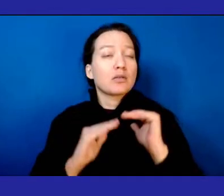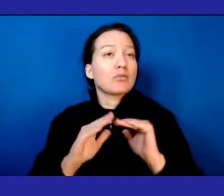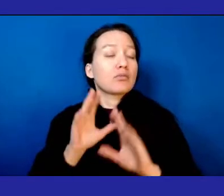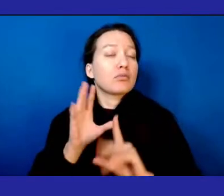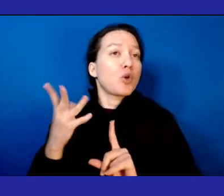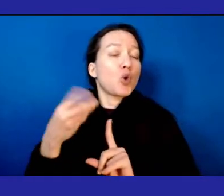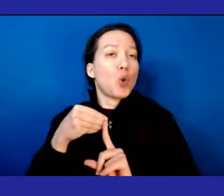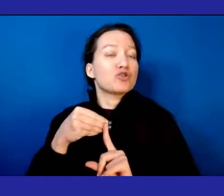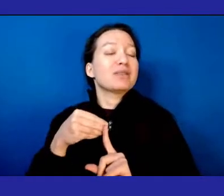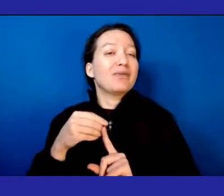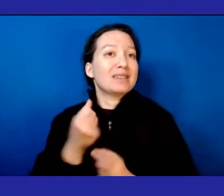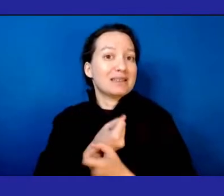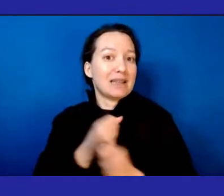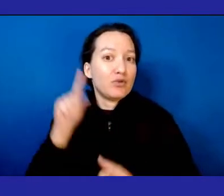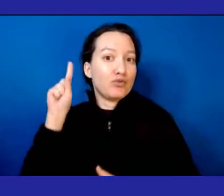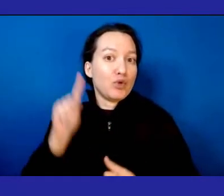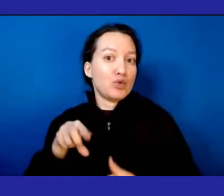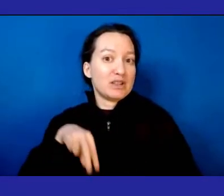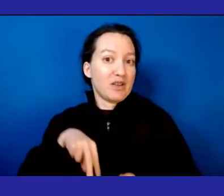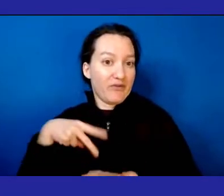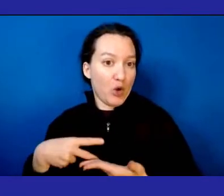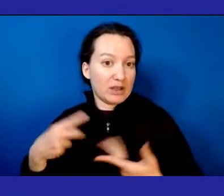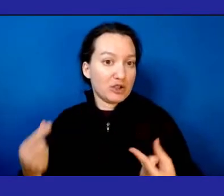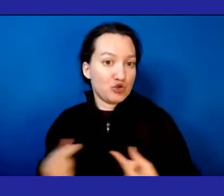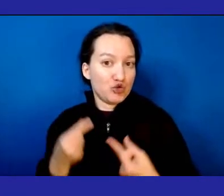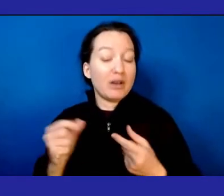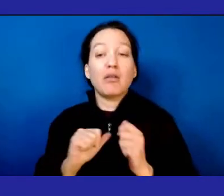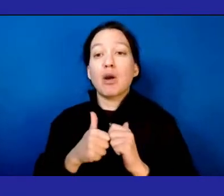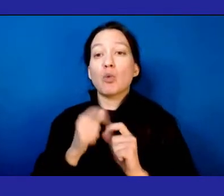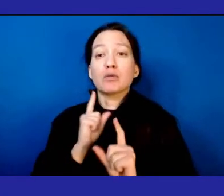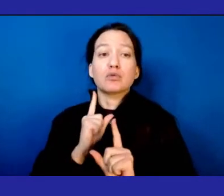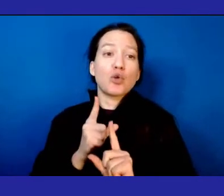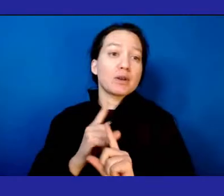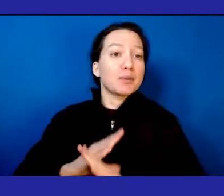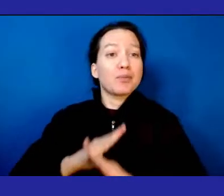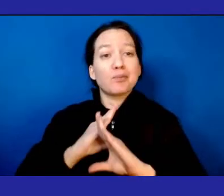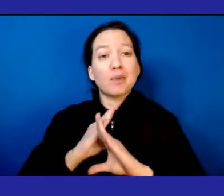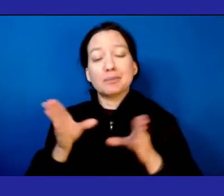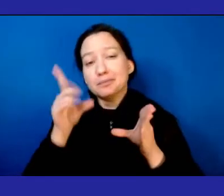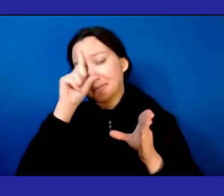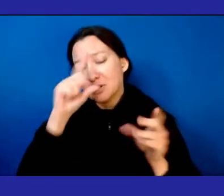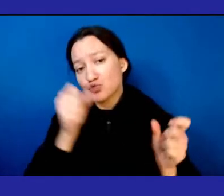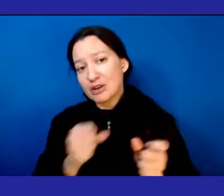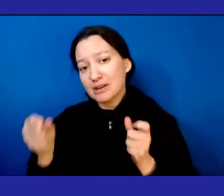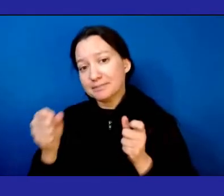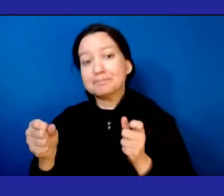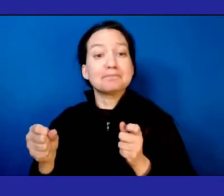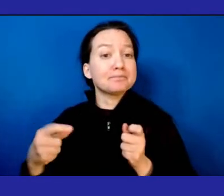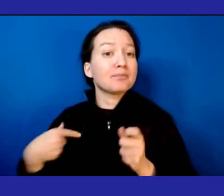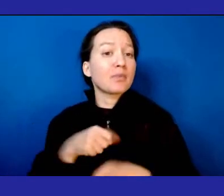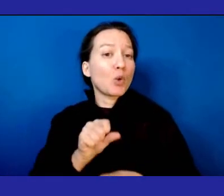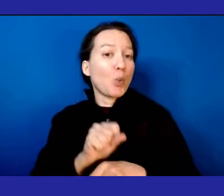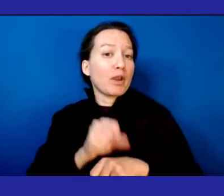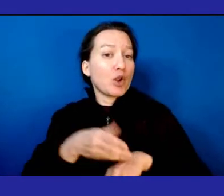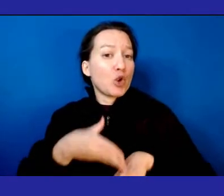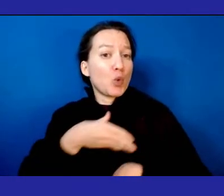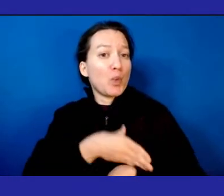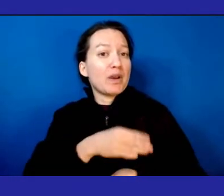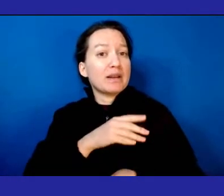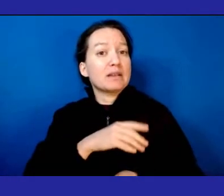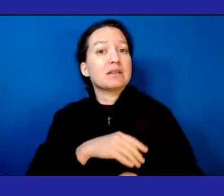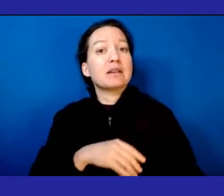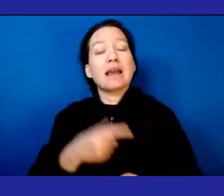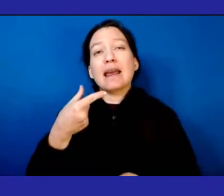to reduce fall injury rates through targeted prevention strategies, and will work to improve HCAHPS